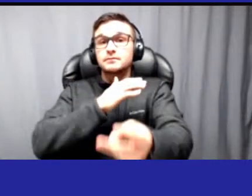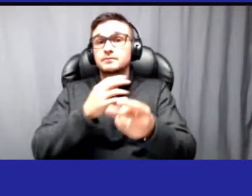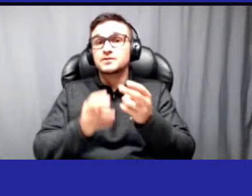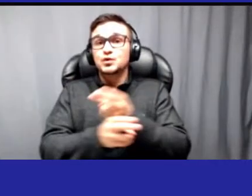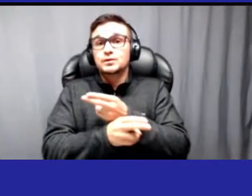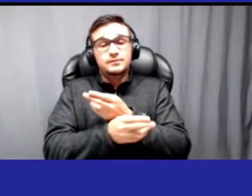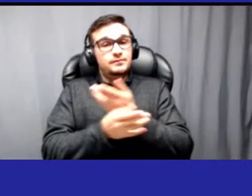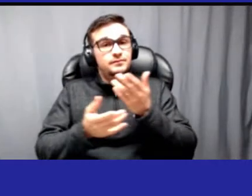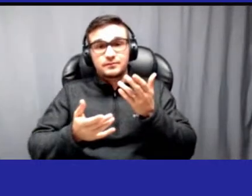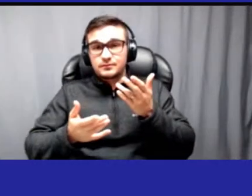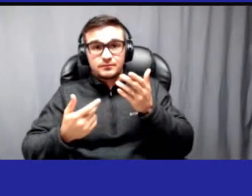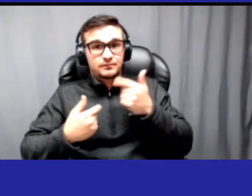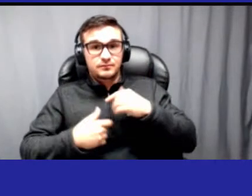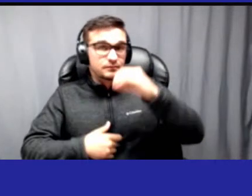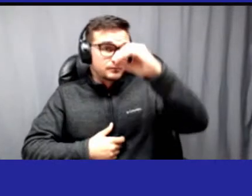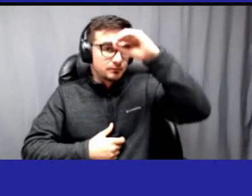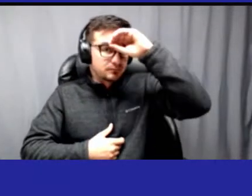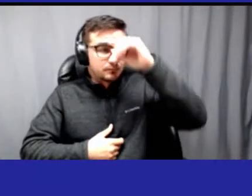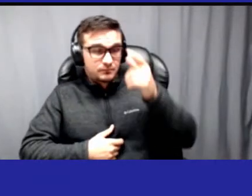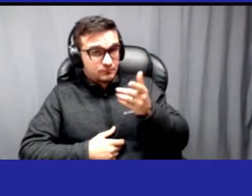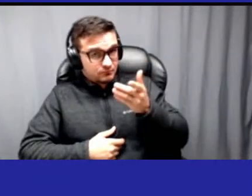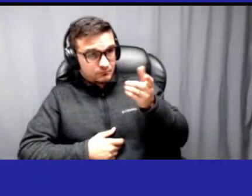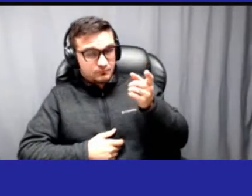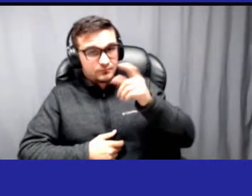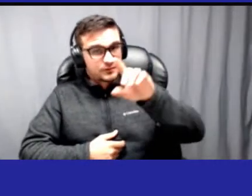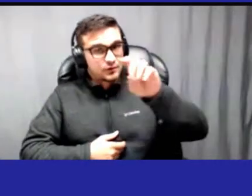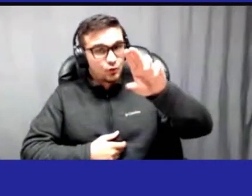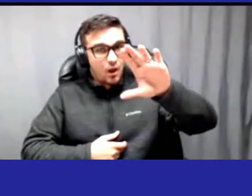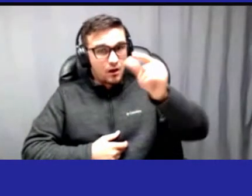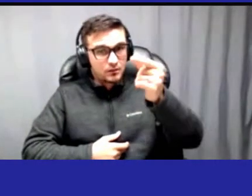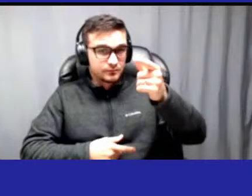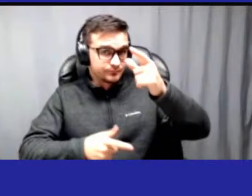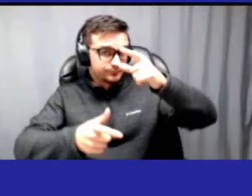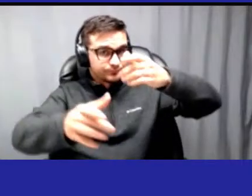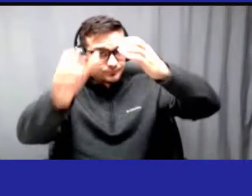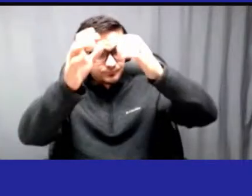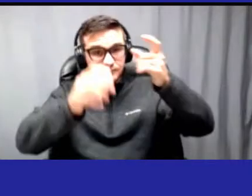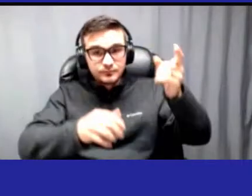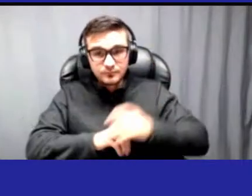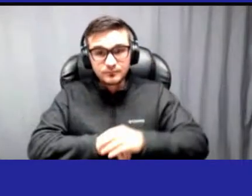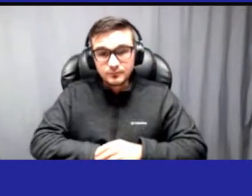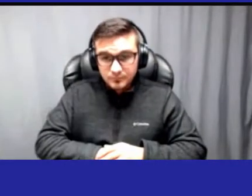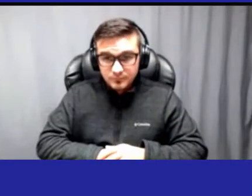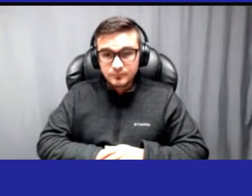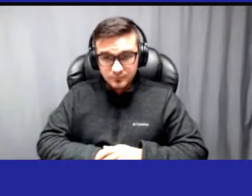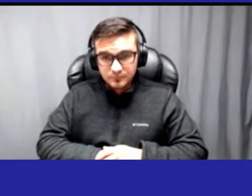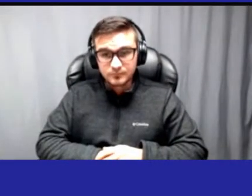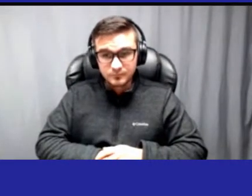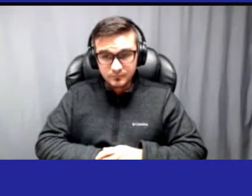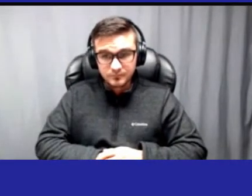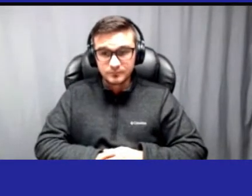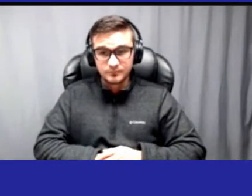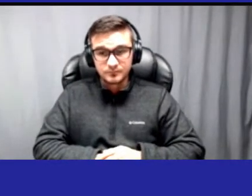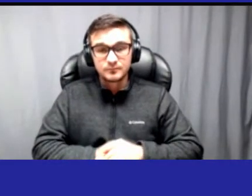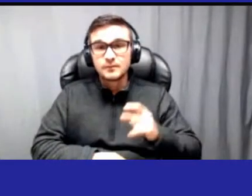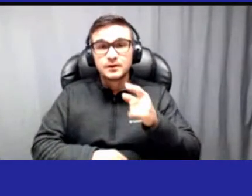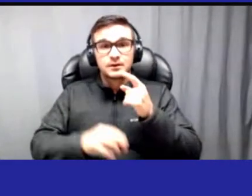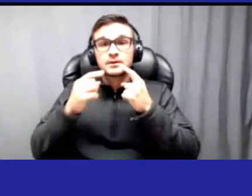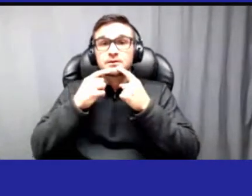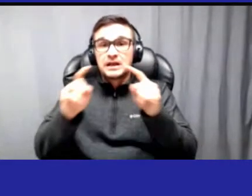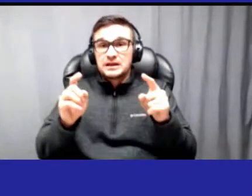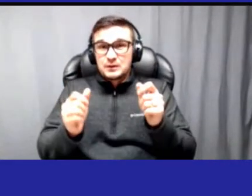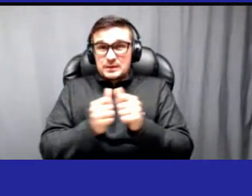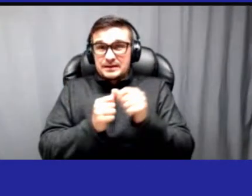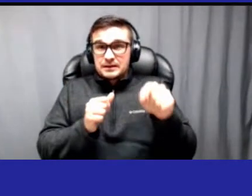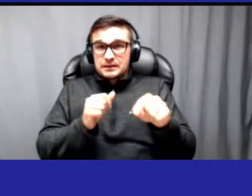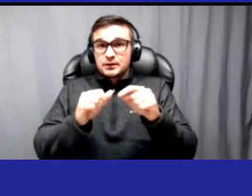I don't know how to anticipate that in advance. Yes, 2 thoughts. I mean, one, I think the success we've had with this structure, Mpox is a good example